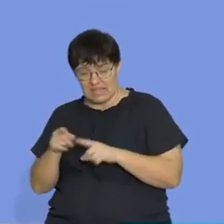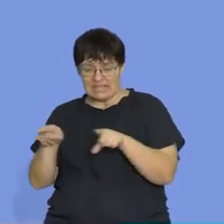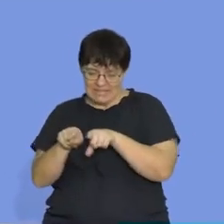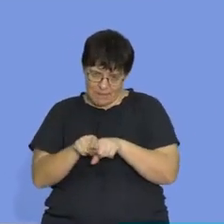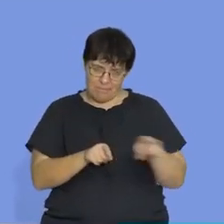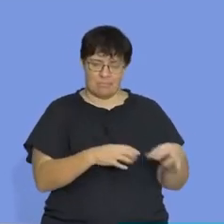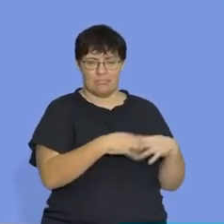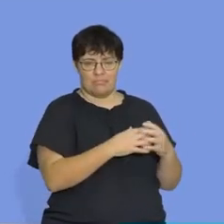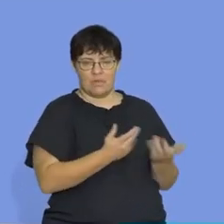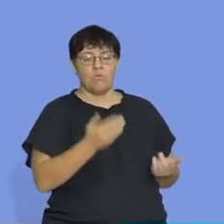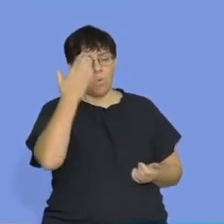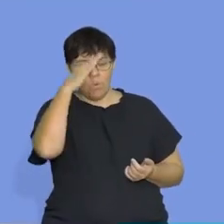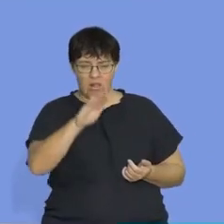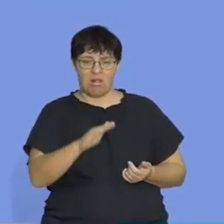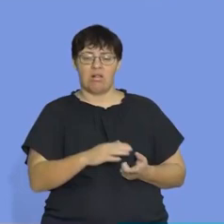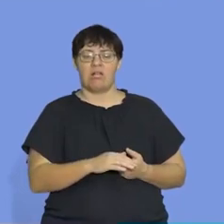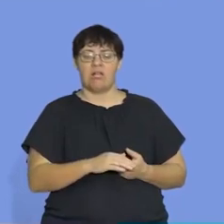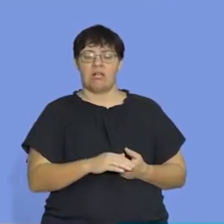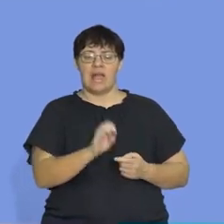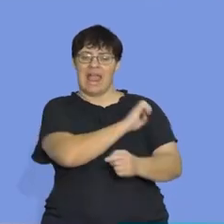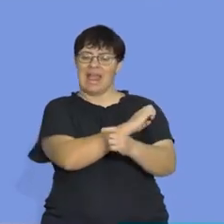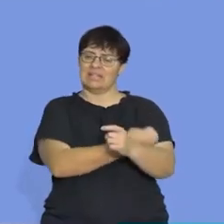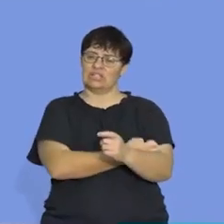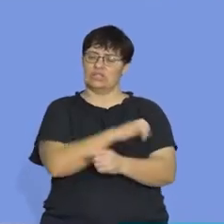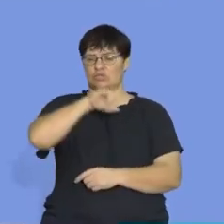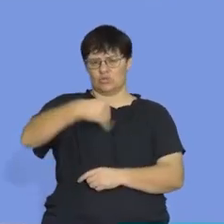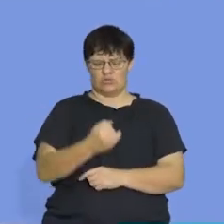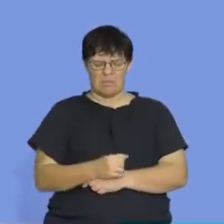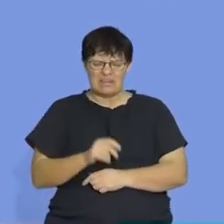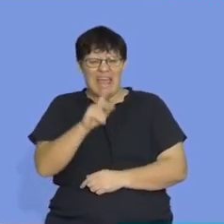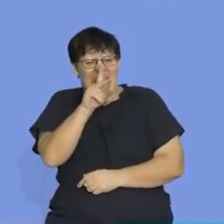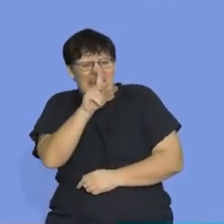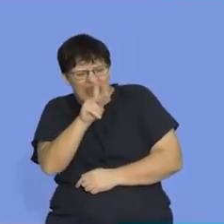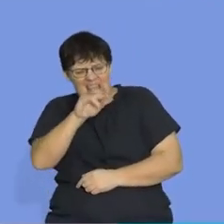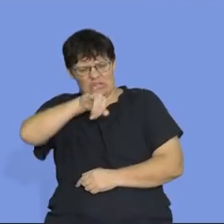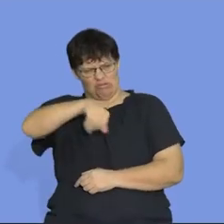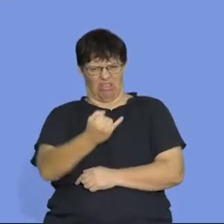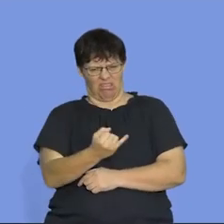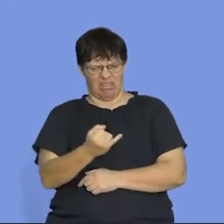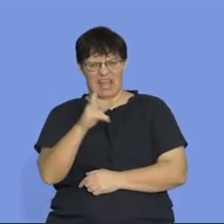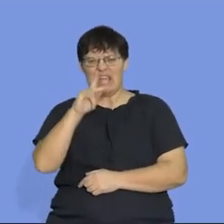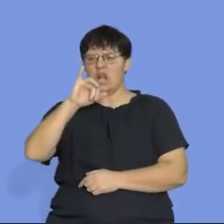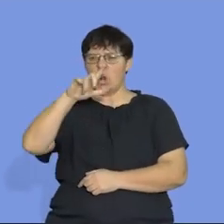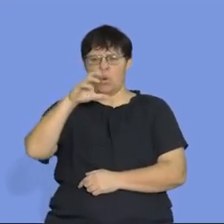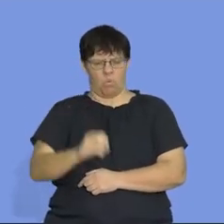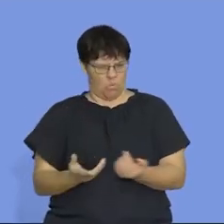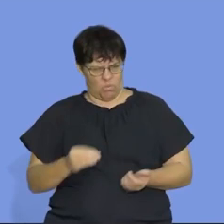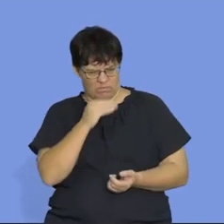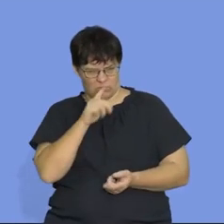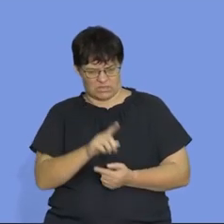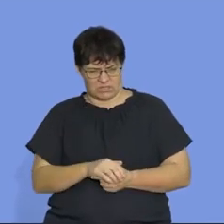energy is measured in joules, but what do we mean when we talk about a kilojoule? Right, because